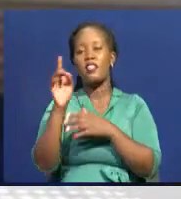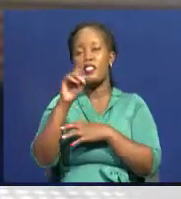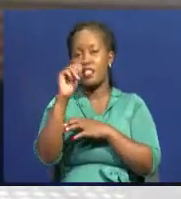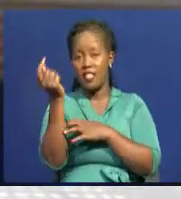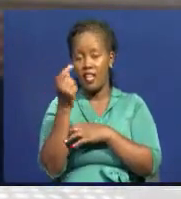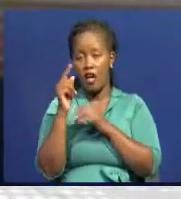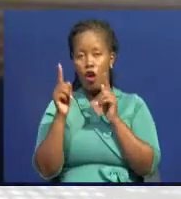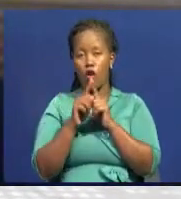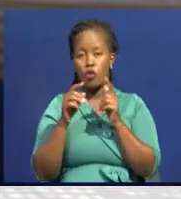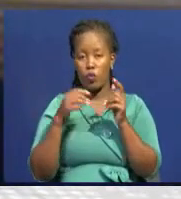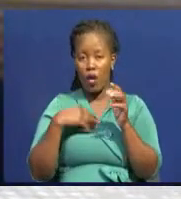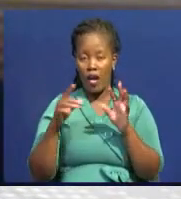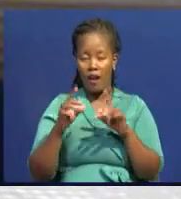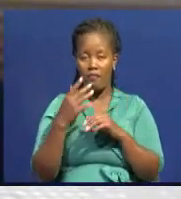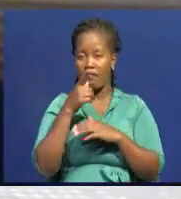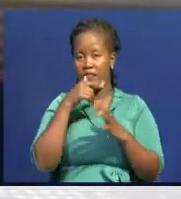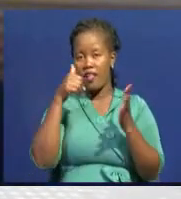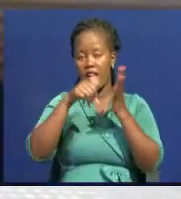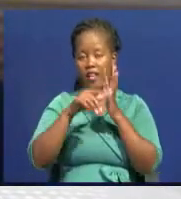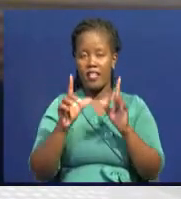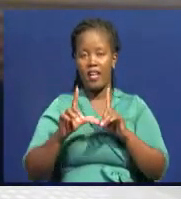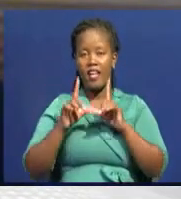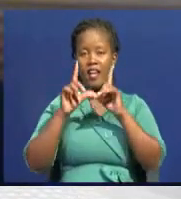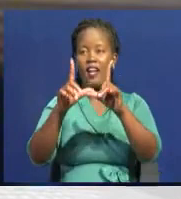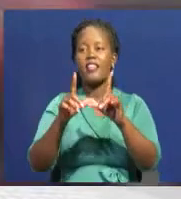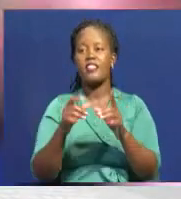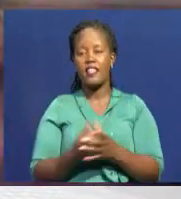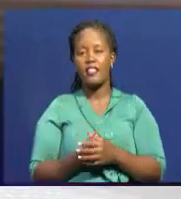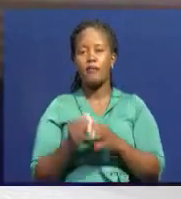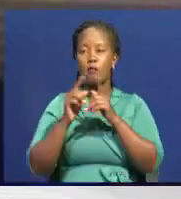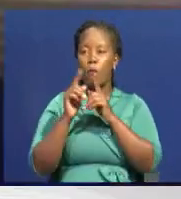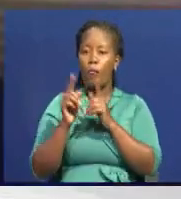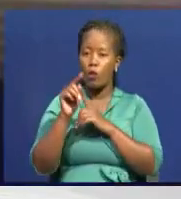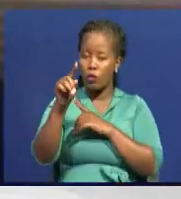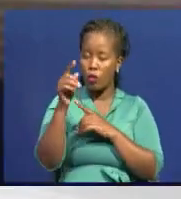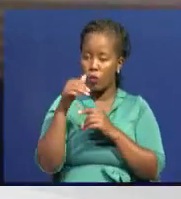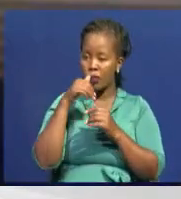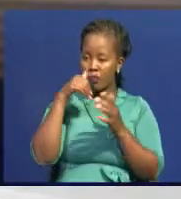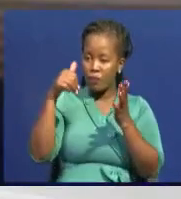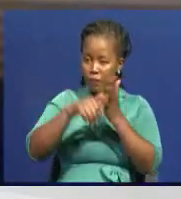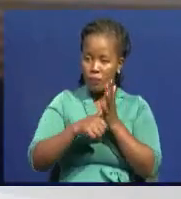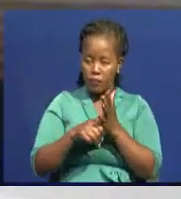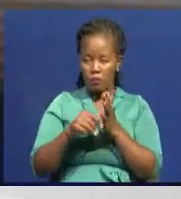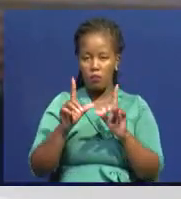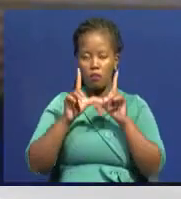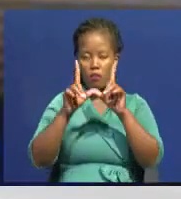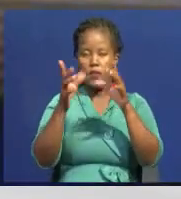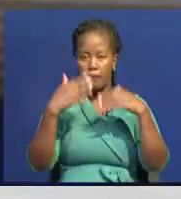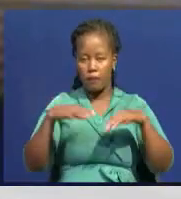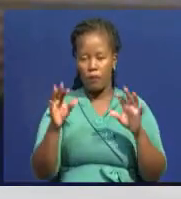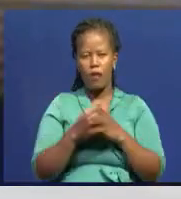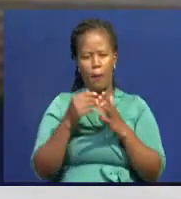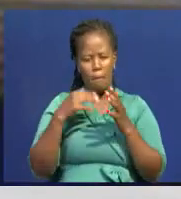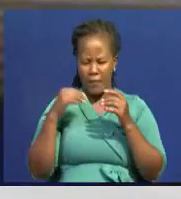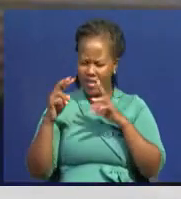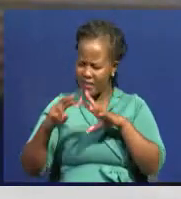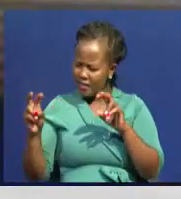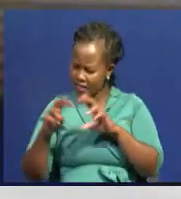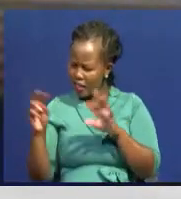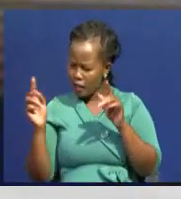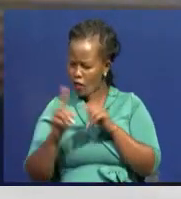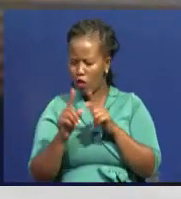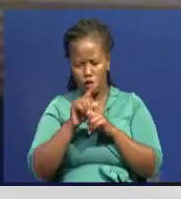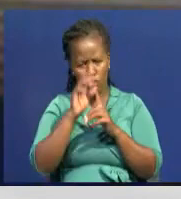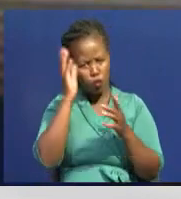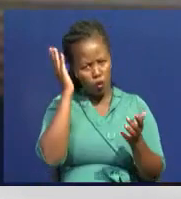licensed. Registered or licensed in this case. And US is registered and licensed. I can go check and confirm